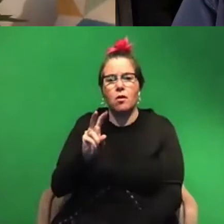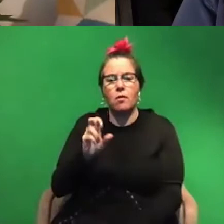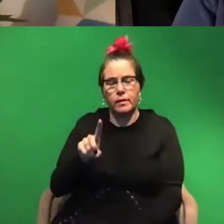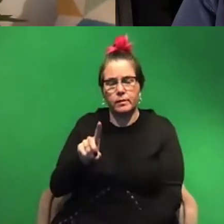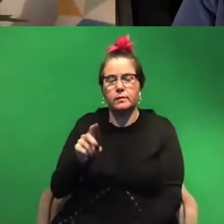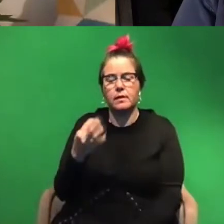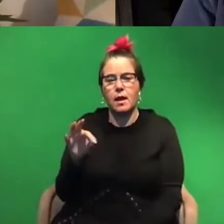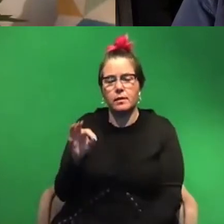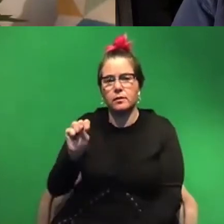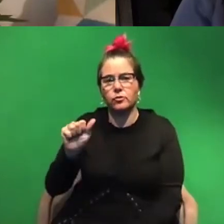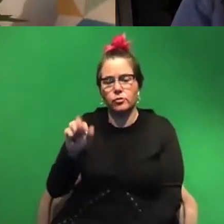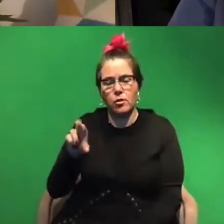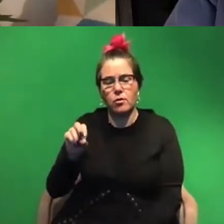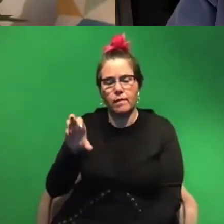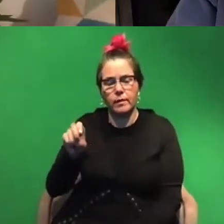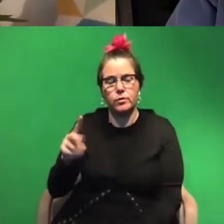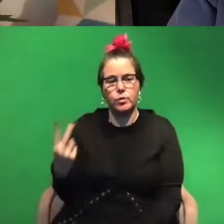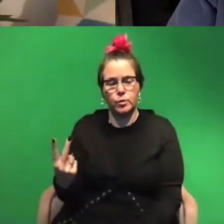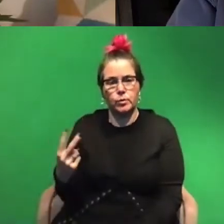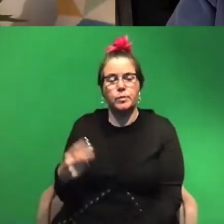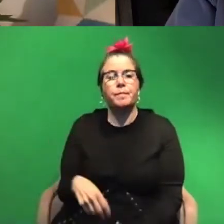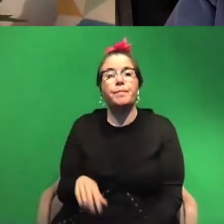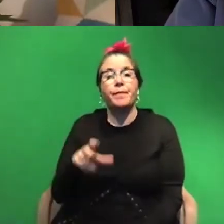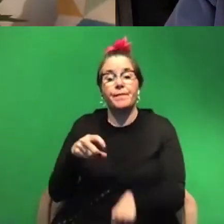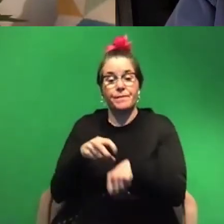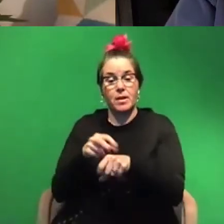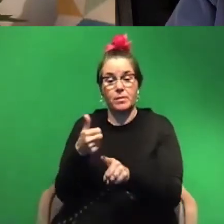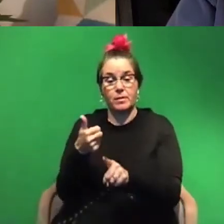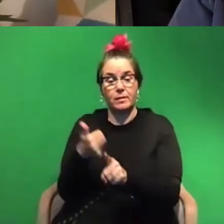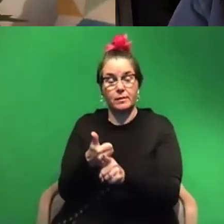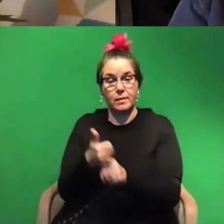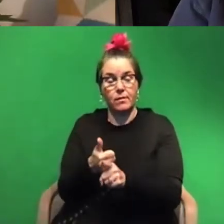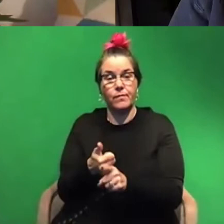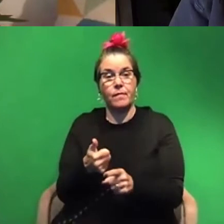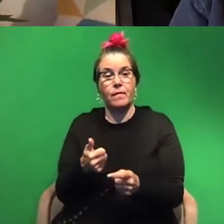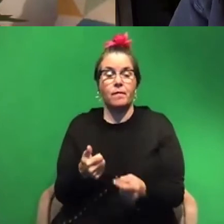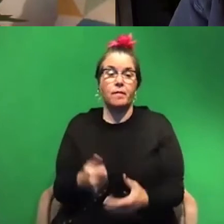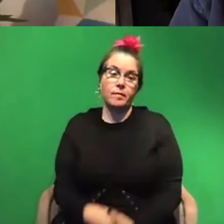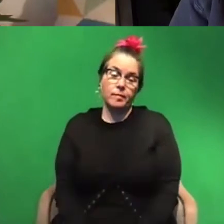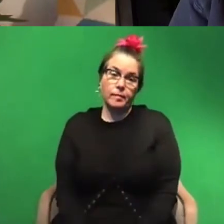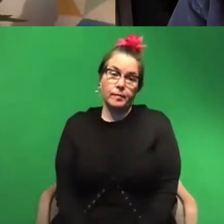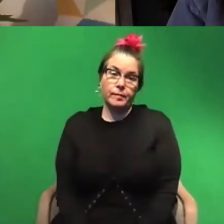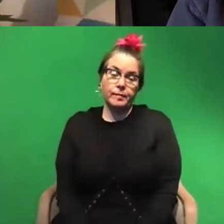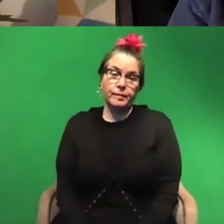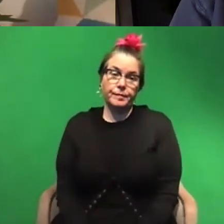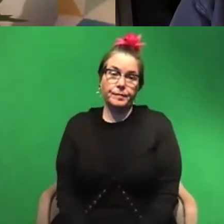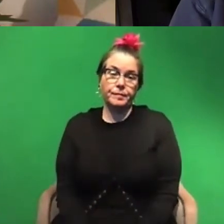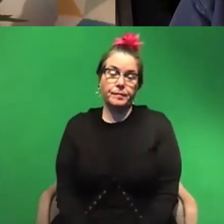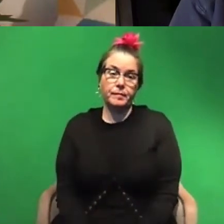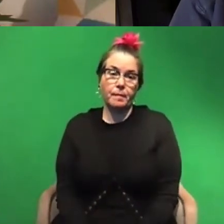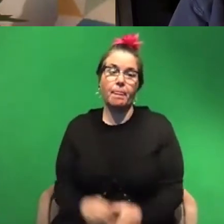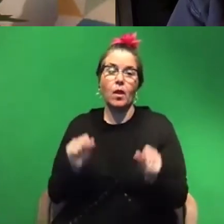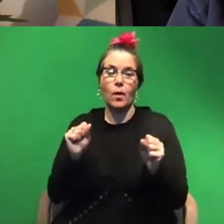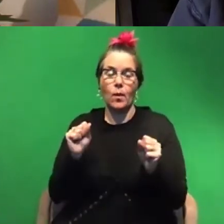SARS-CoV-2, the virus is essentially, you can essentially source the